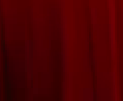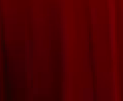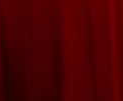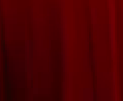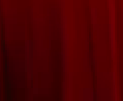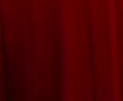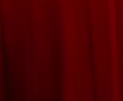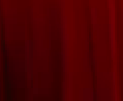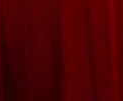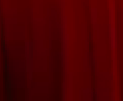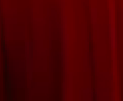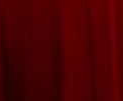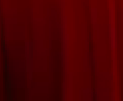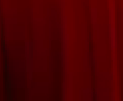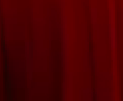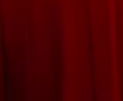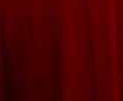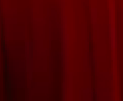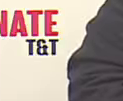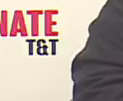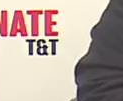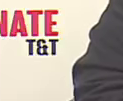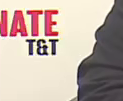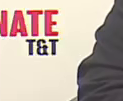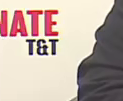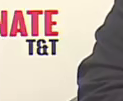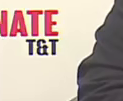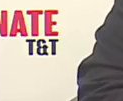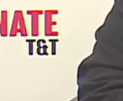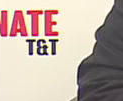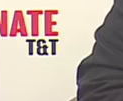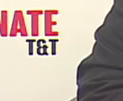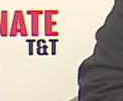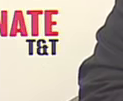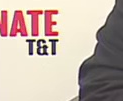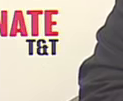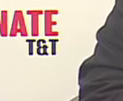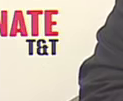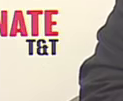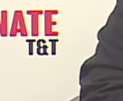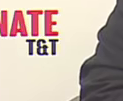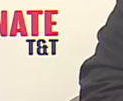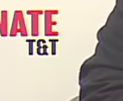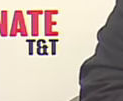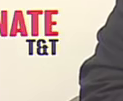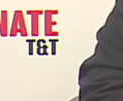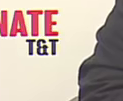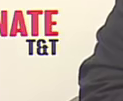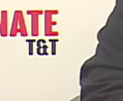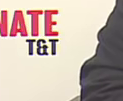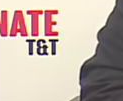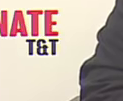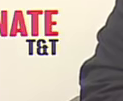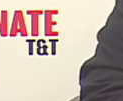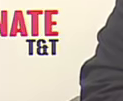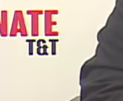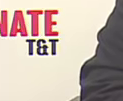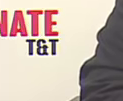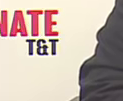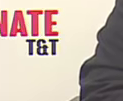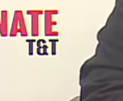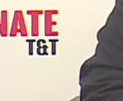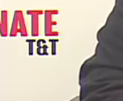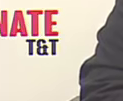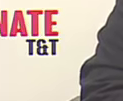Hi, Dr. Hamid. Hi, good morning. So, yes, it is recommended if you have high blood pressure or hypertension or